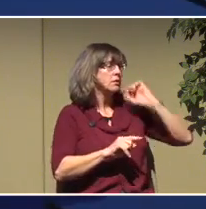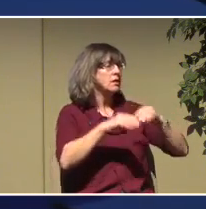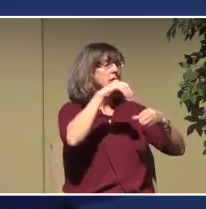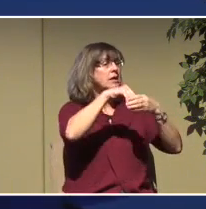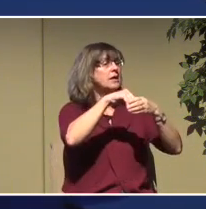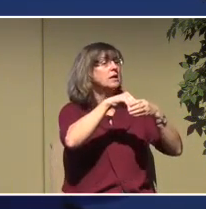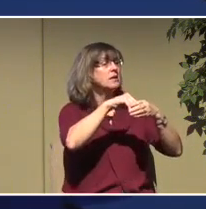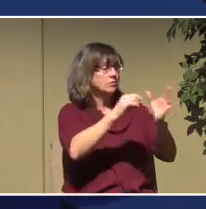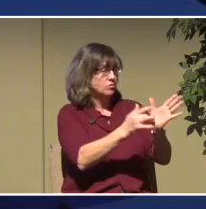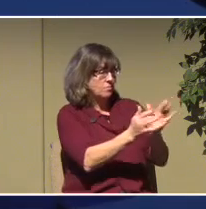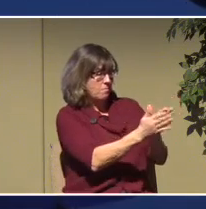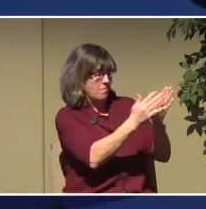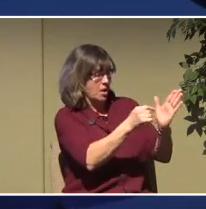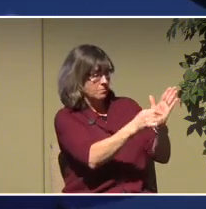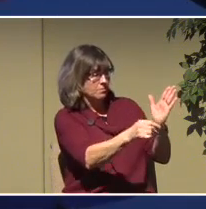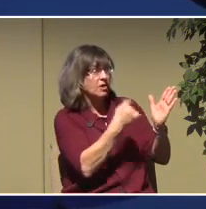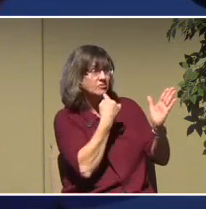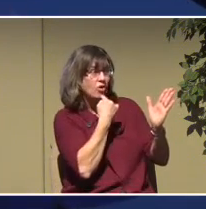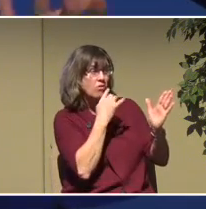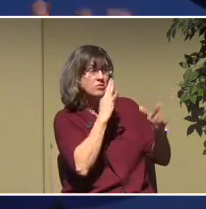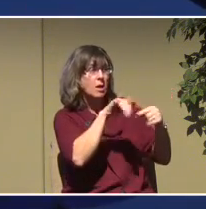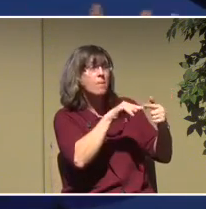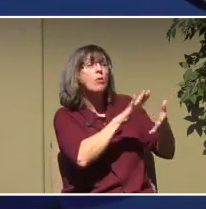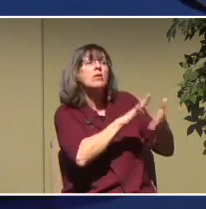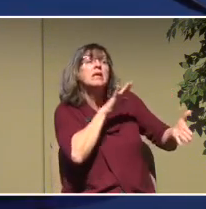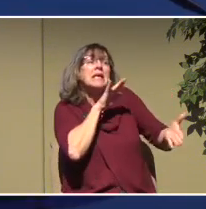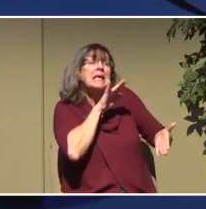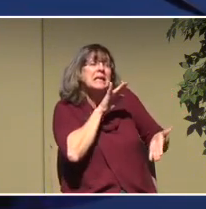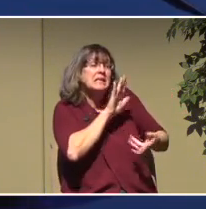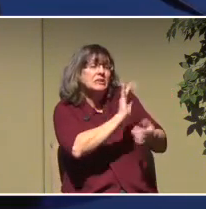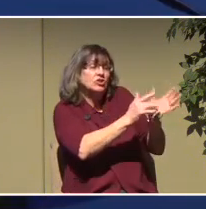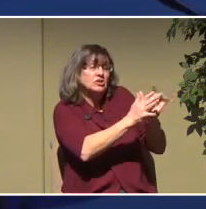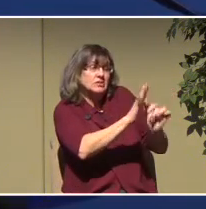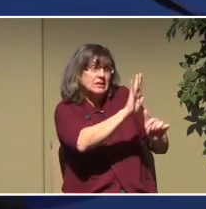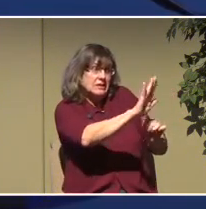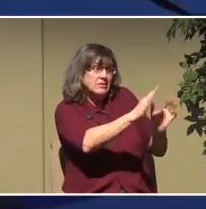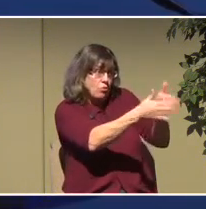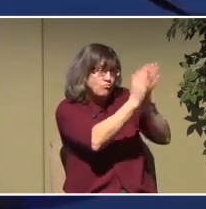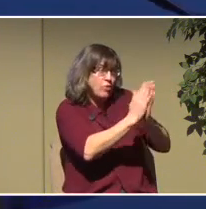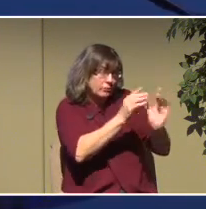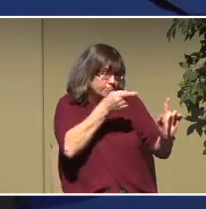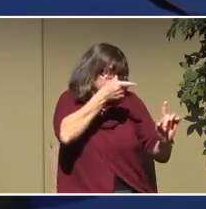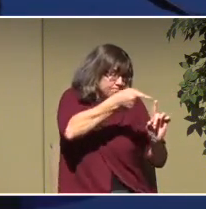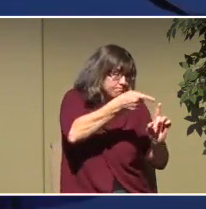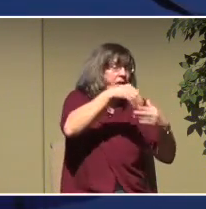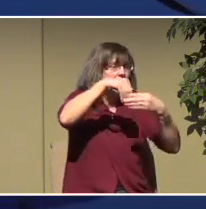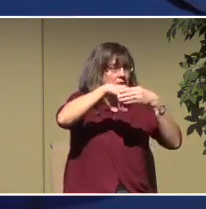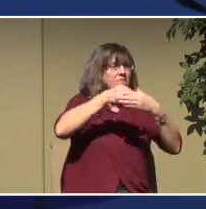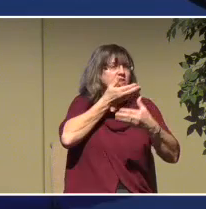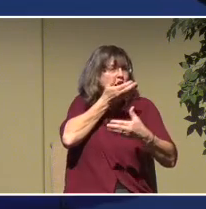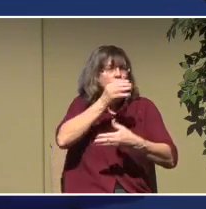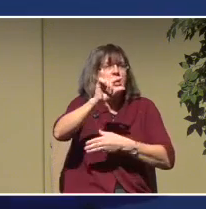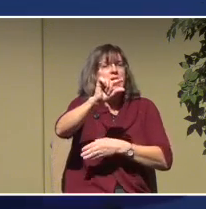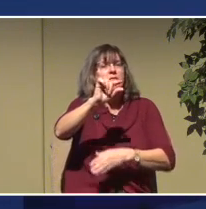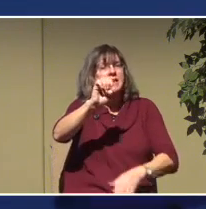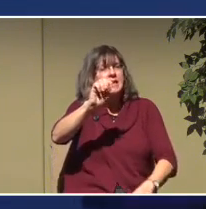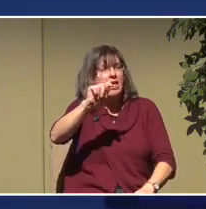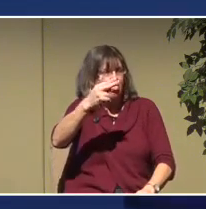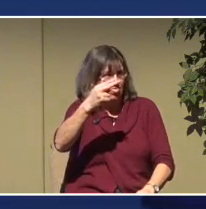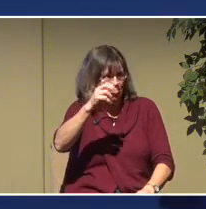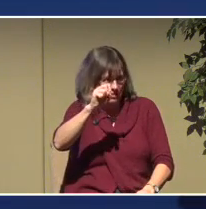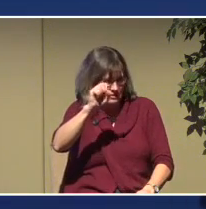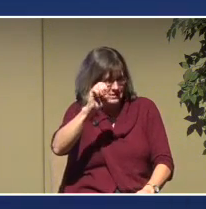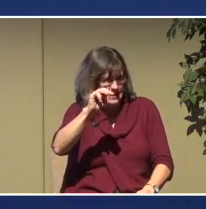in Scripture. One of them is in this place, the Garden of Gethsemane. Another notable place is also